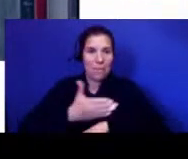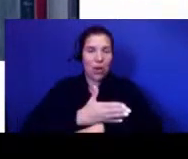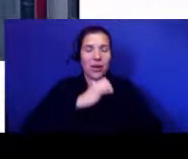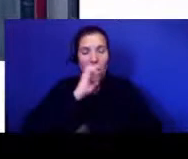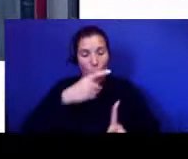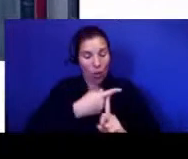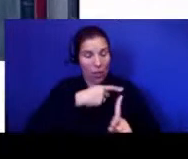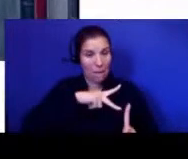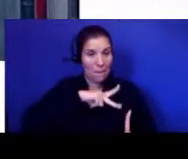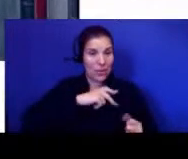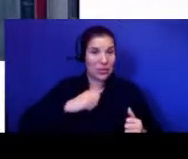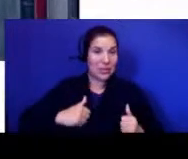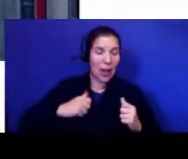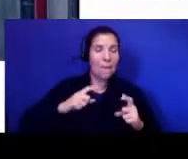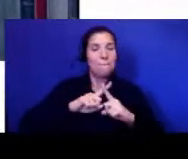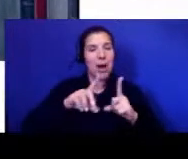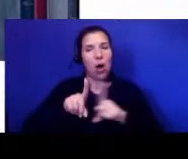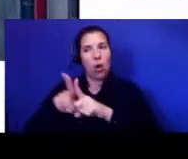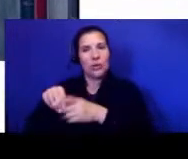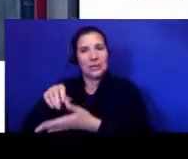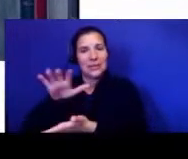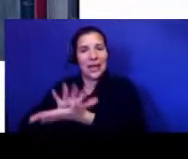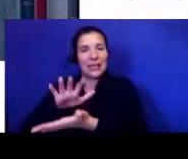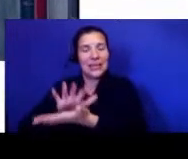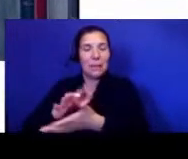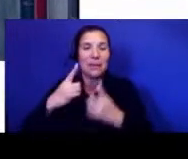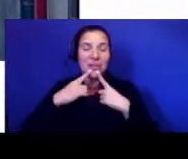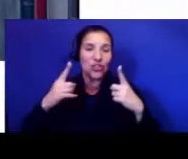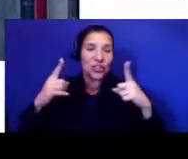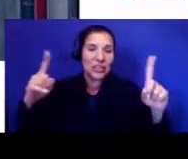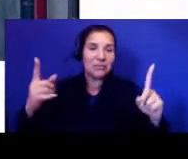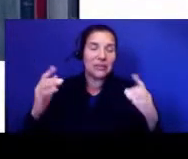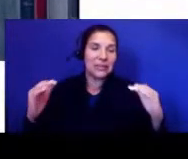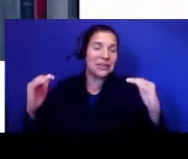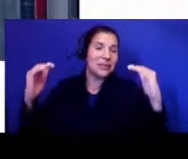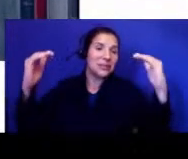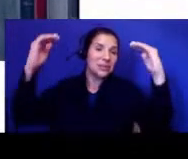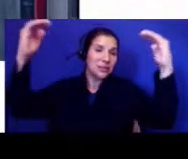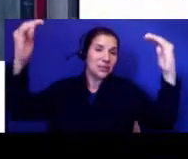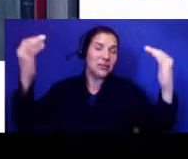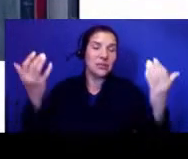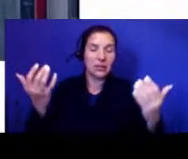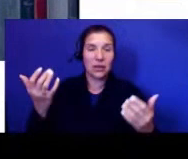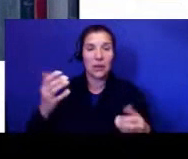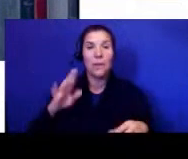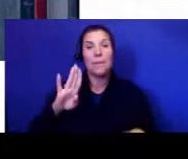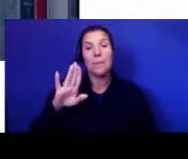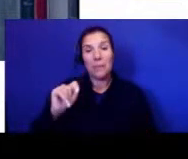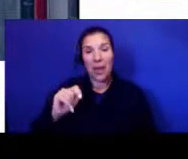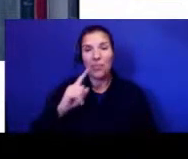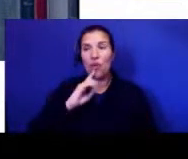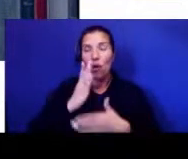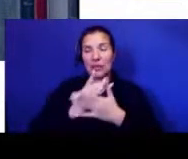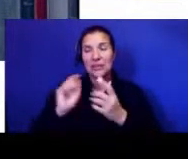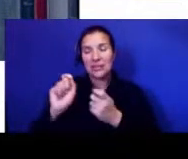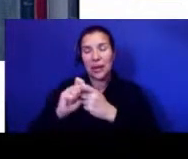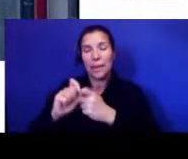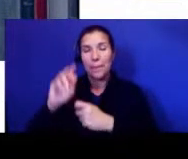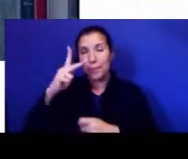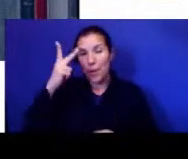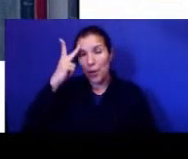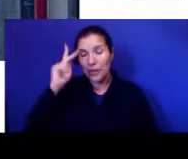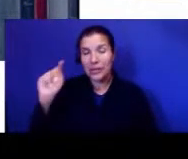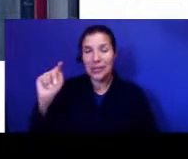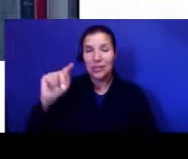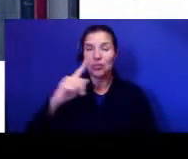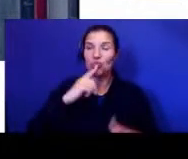lives, but also academic achievements elevate, right? But there are certain politicians that